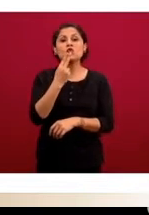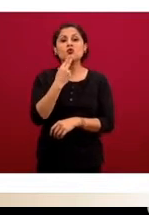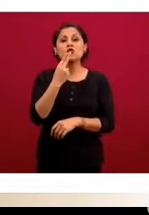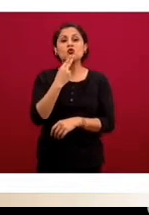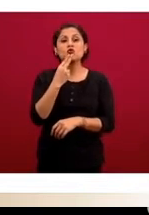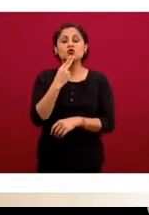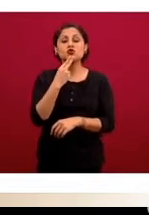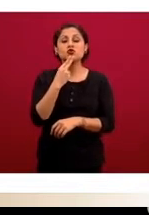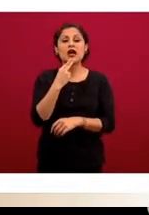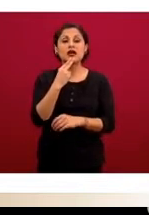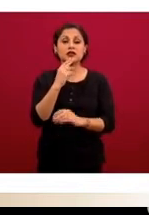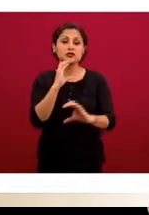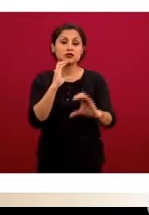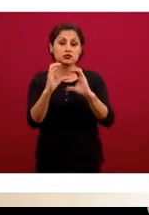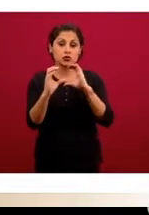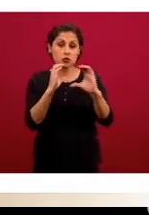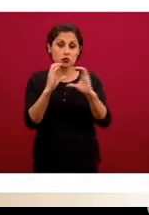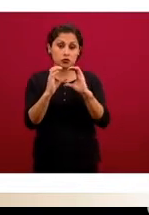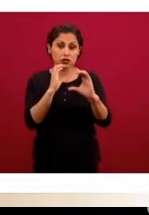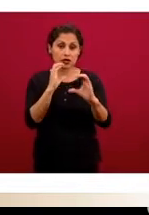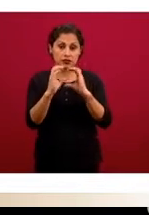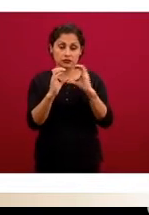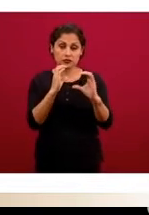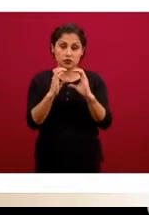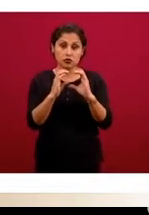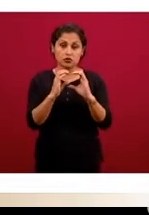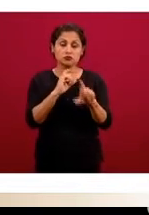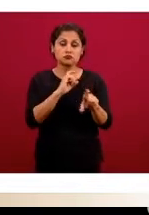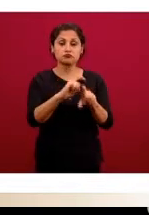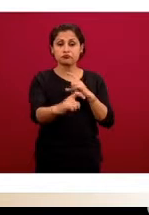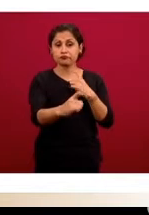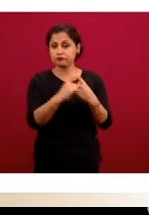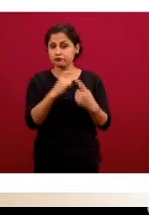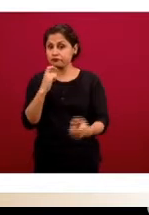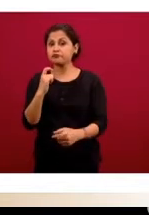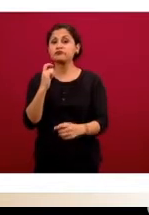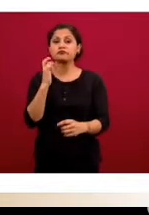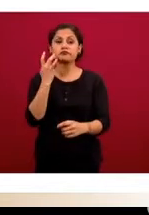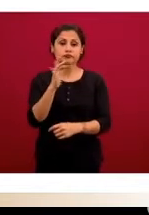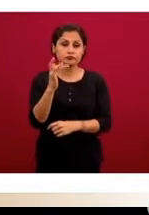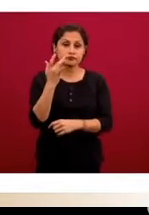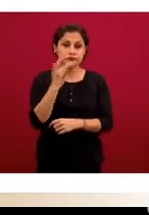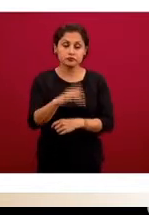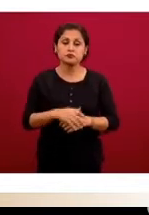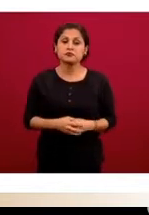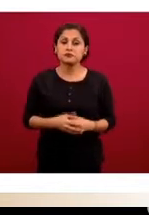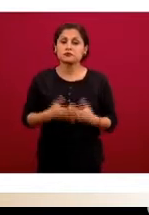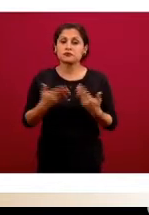chatbot. This is to have a direct contact with people.